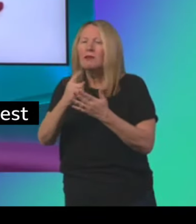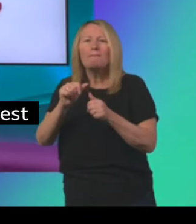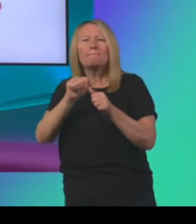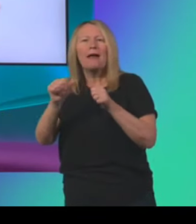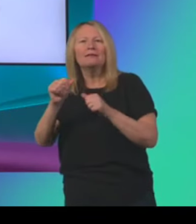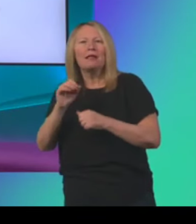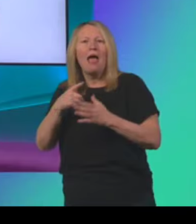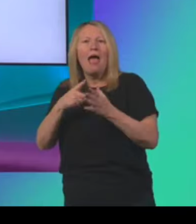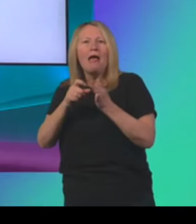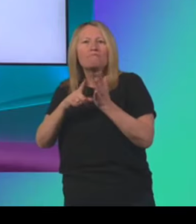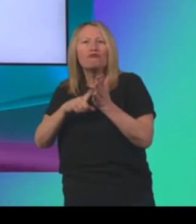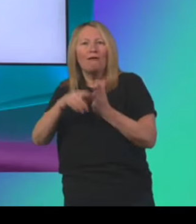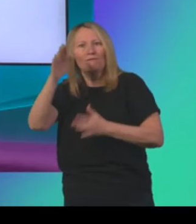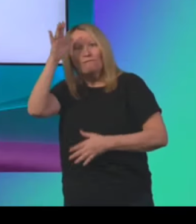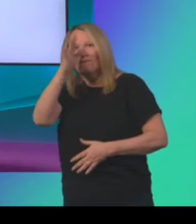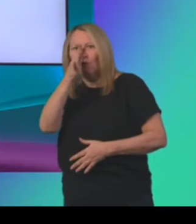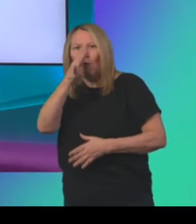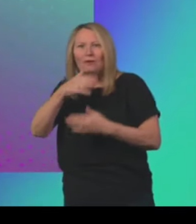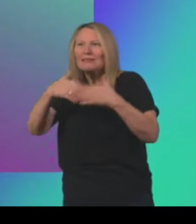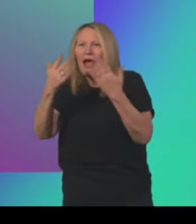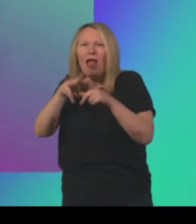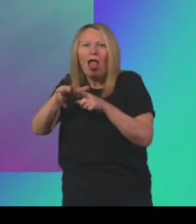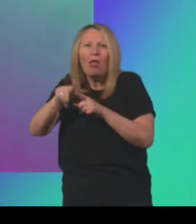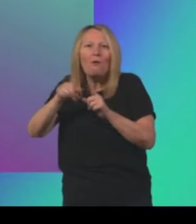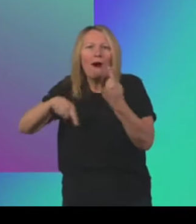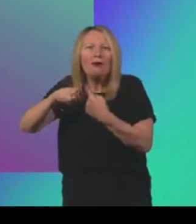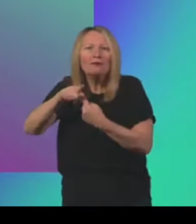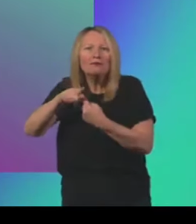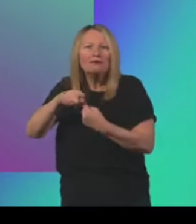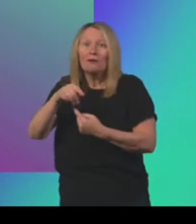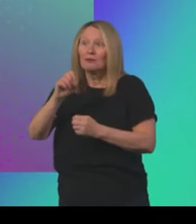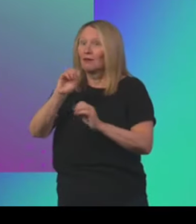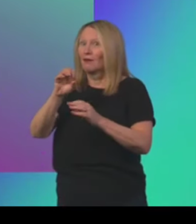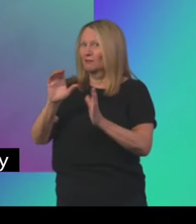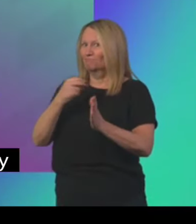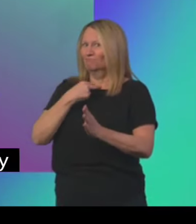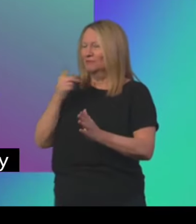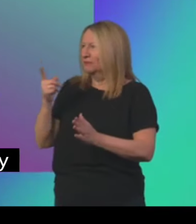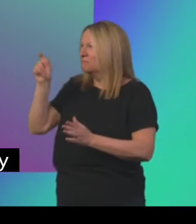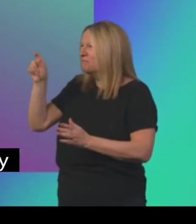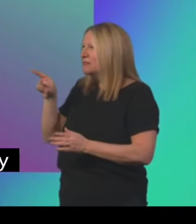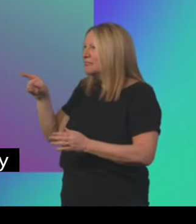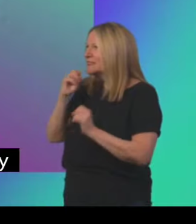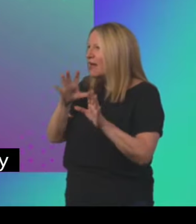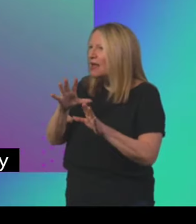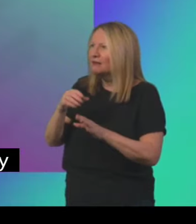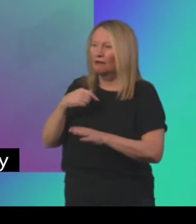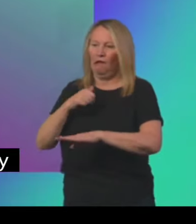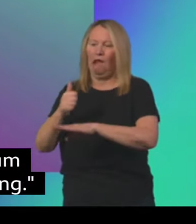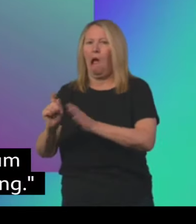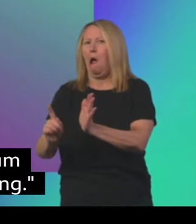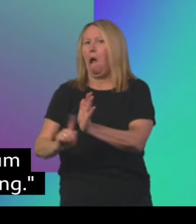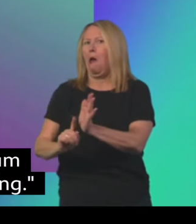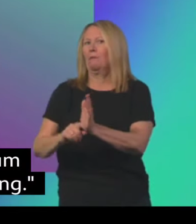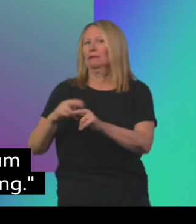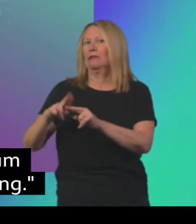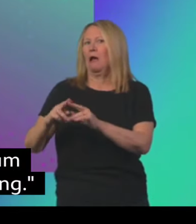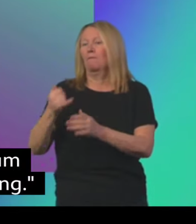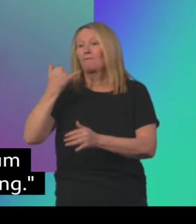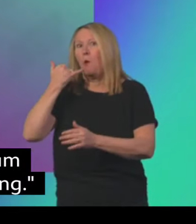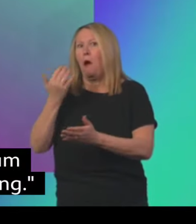you played yesterday, and you did not disappoint. We're going to start with this one from Lady J Mallory, who says, I set an alarm on my dad's phone for